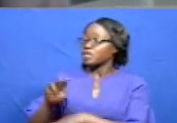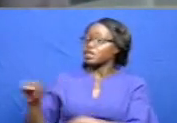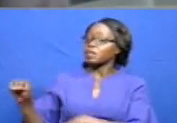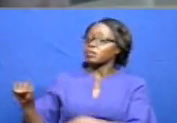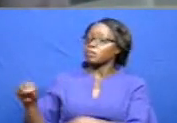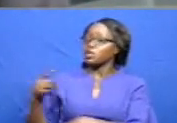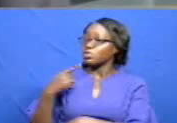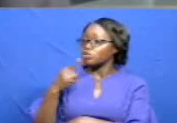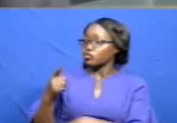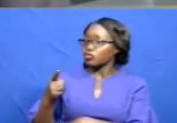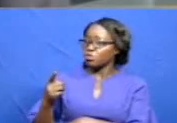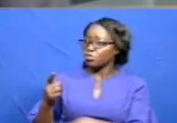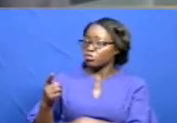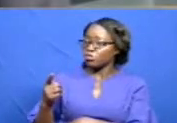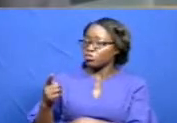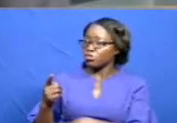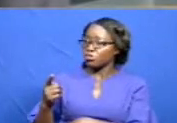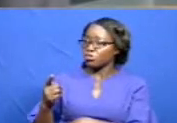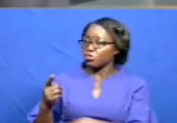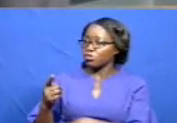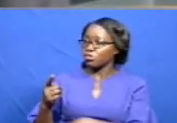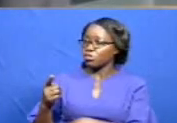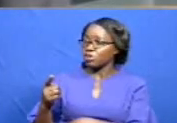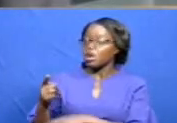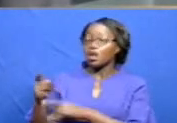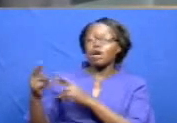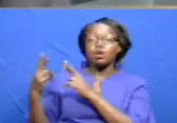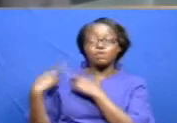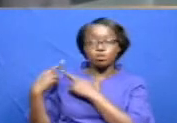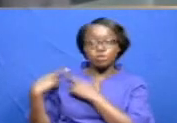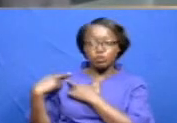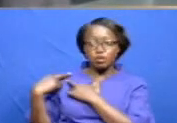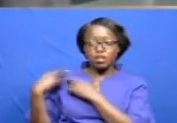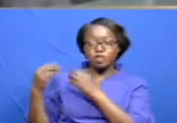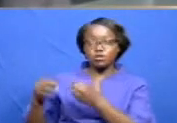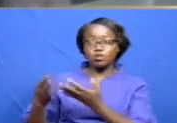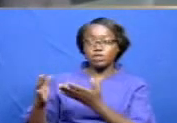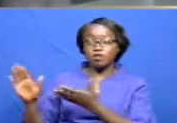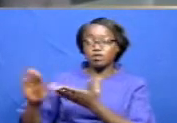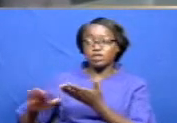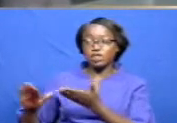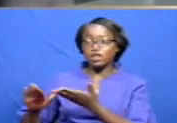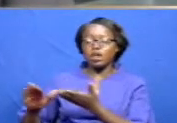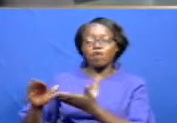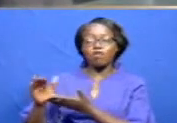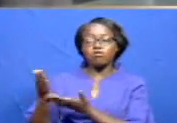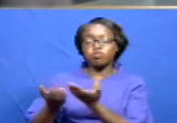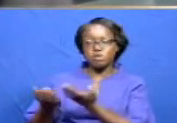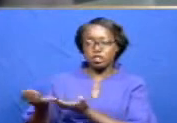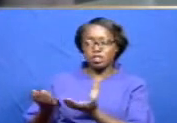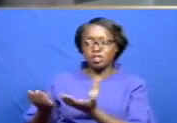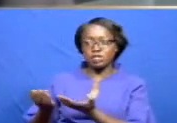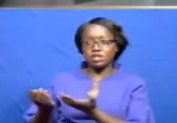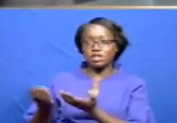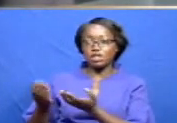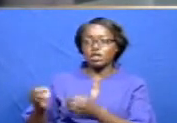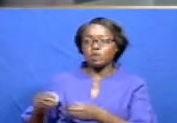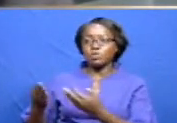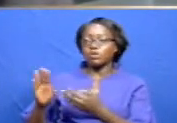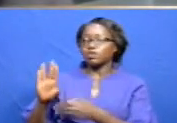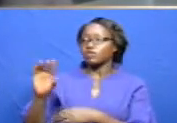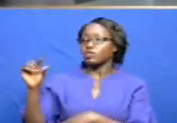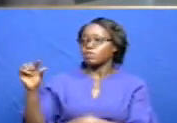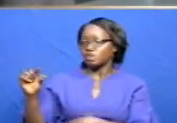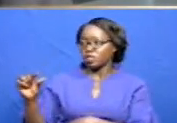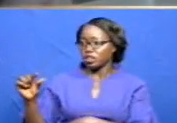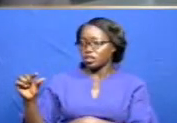So Loon's role is to provide the aerial base stations, right? We provide the 4G signal.